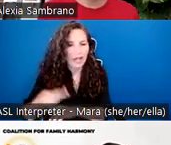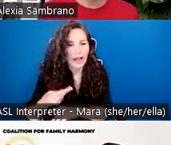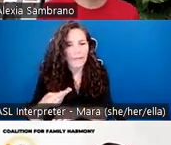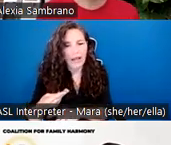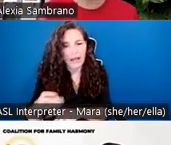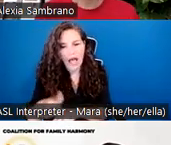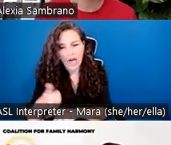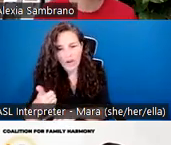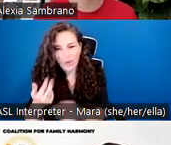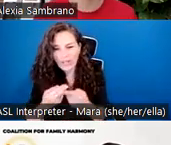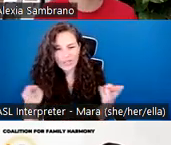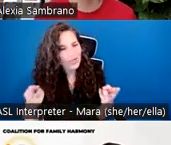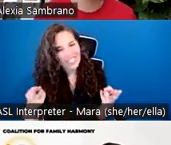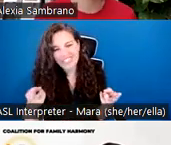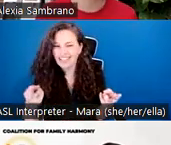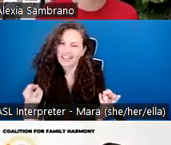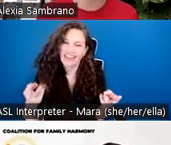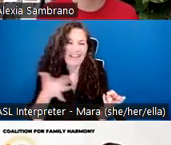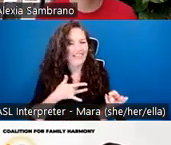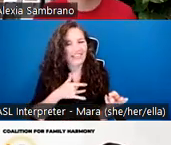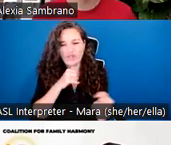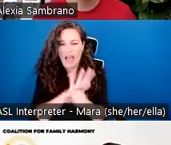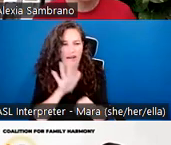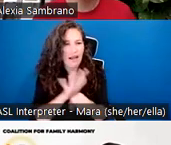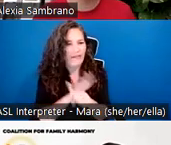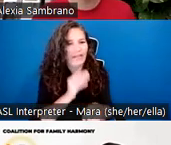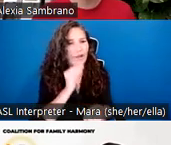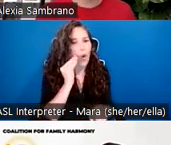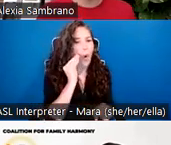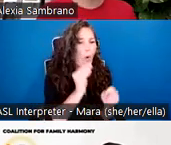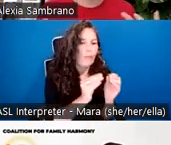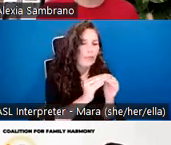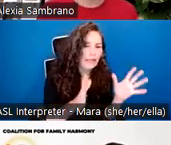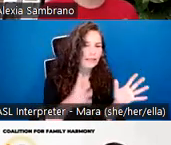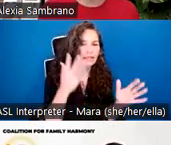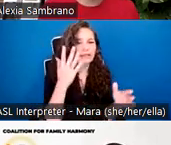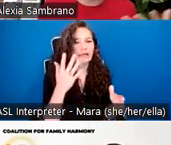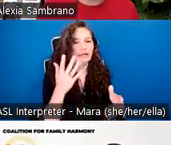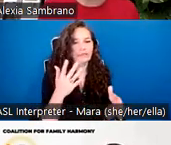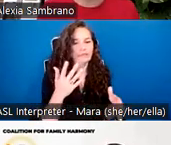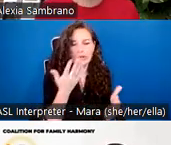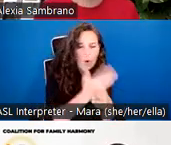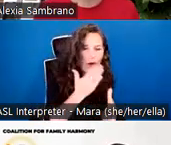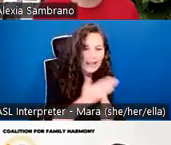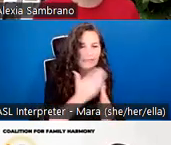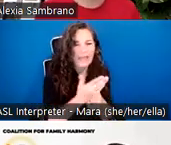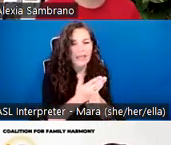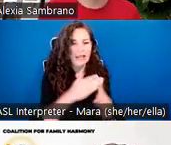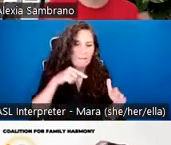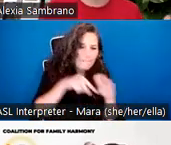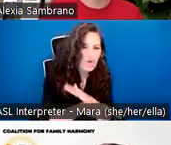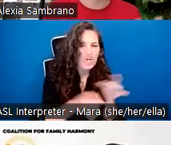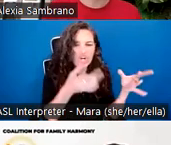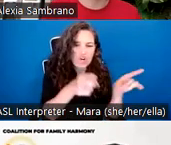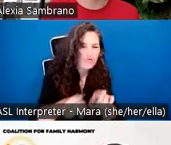those resources, right? They continue to suffer from houselessness, from harassment, from violence, and are often, murdered and victimized on the